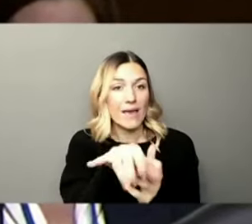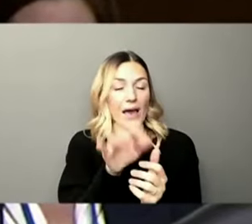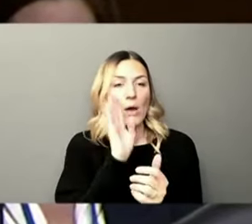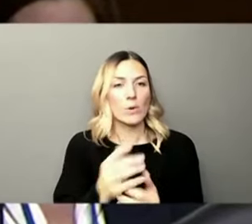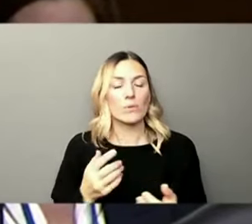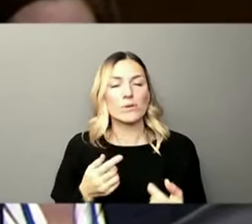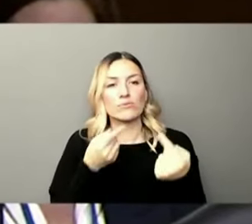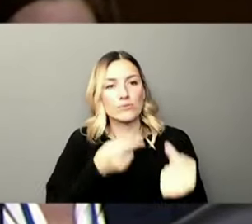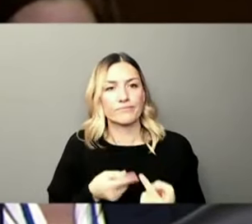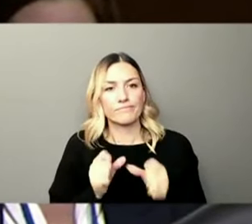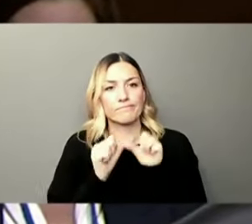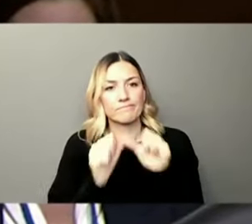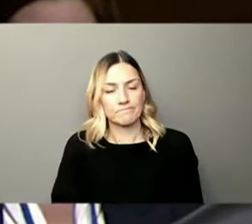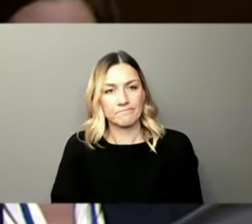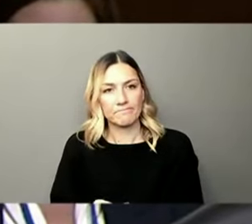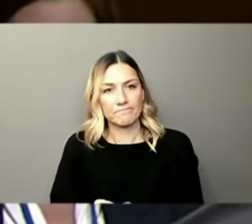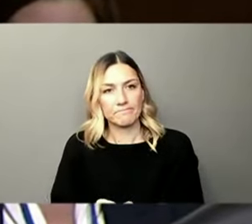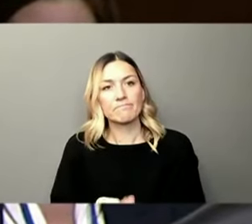described. Thank you.